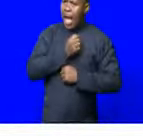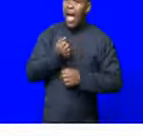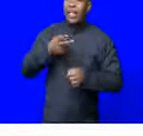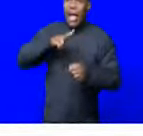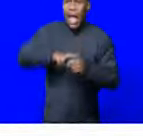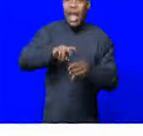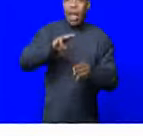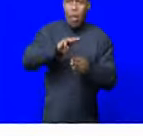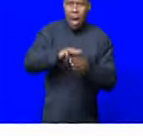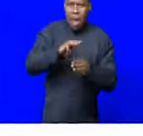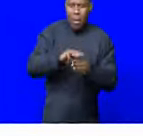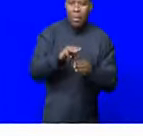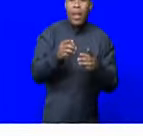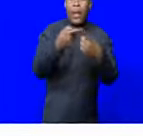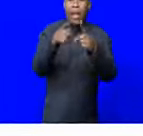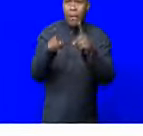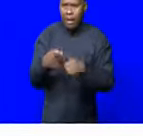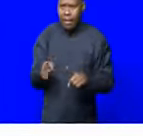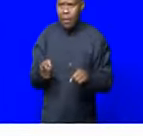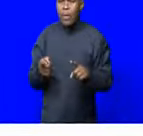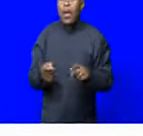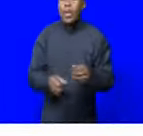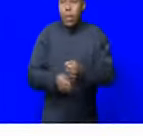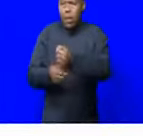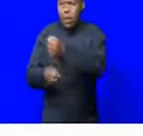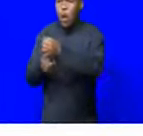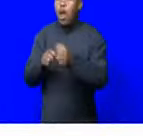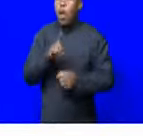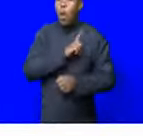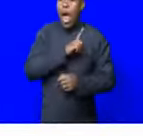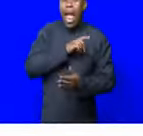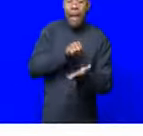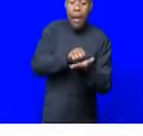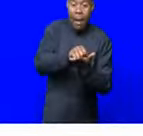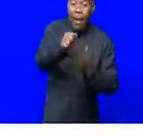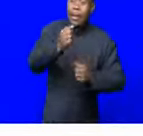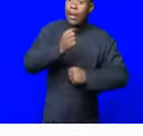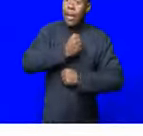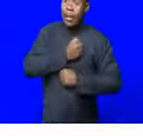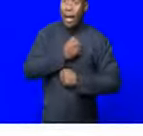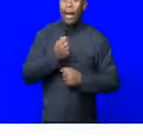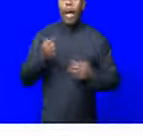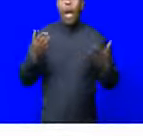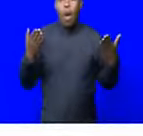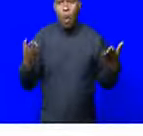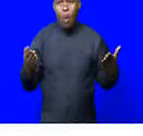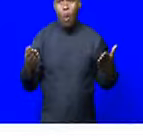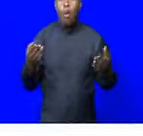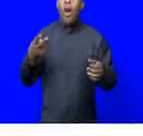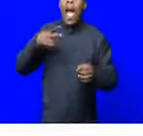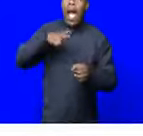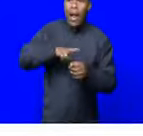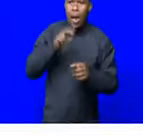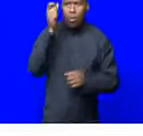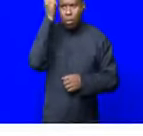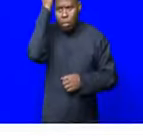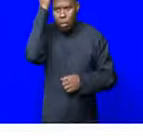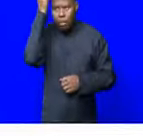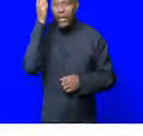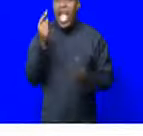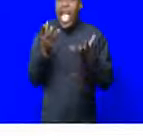nathi iculture yethu siba nifana basekhaya singemaswati ngalokuphelele inkosi sesithi ke nathi